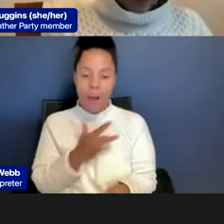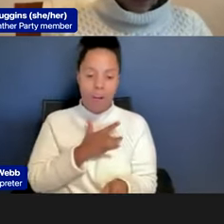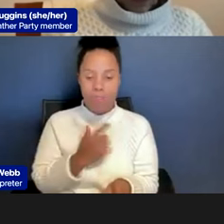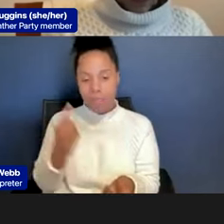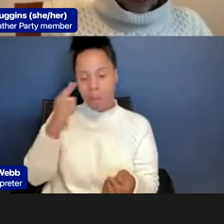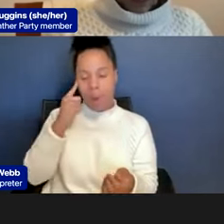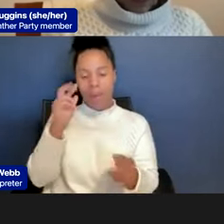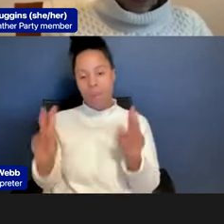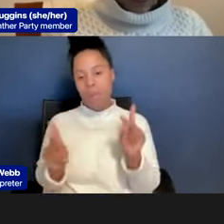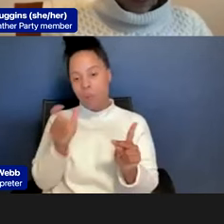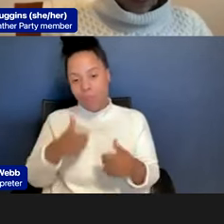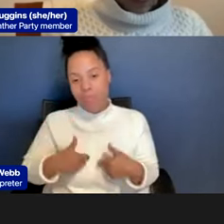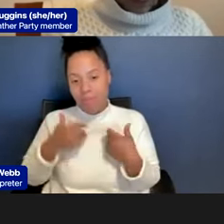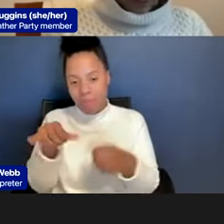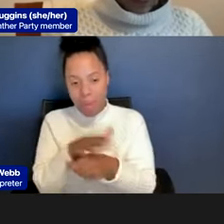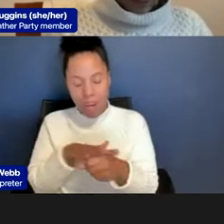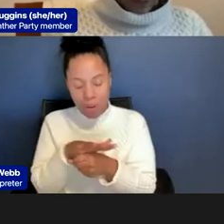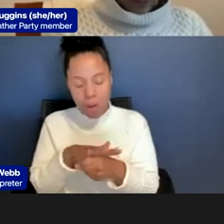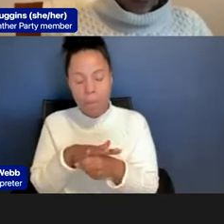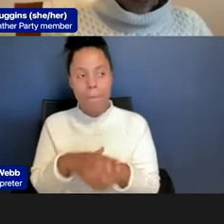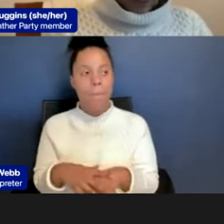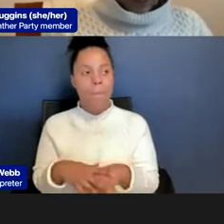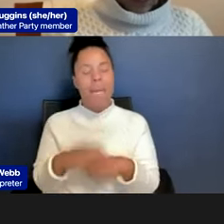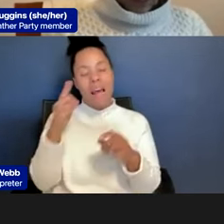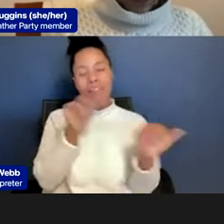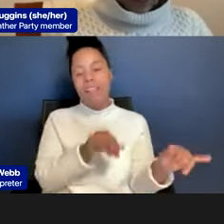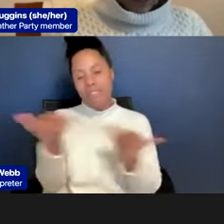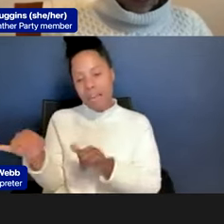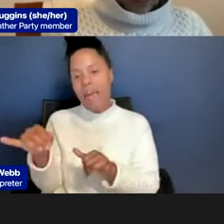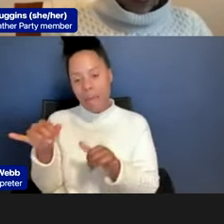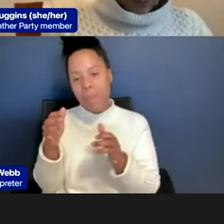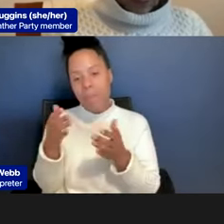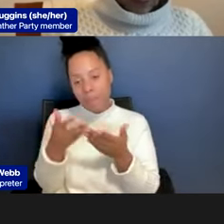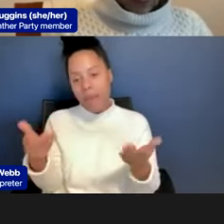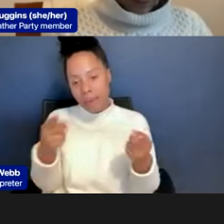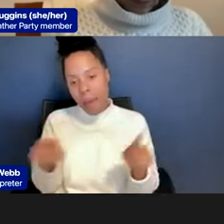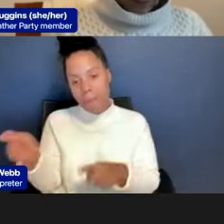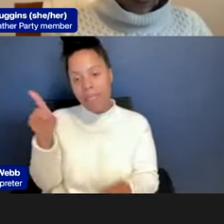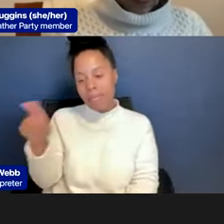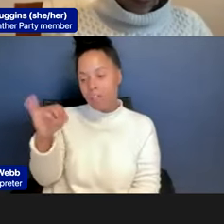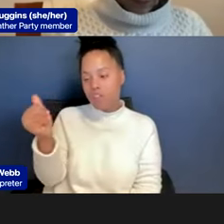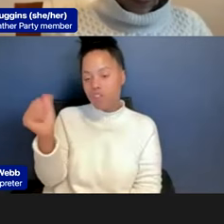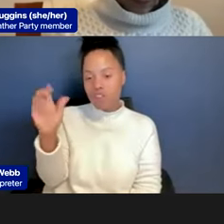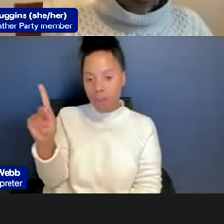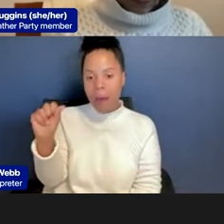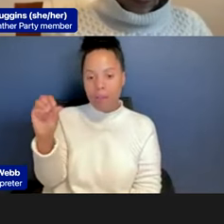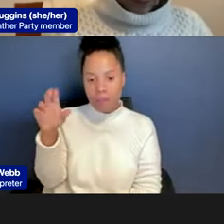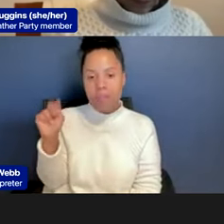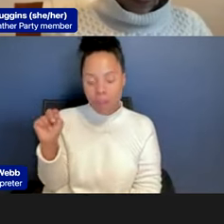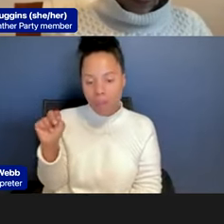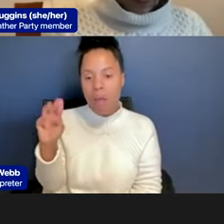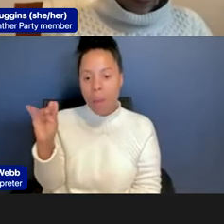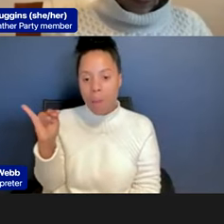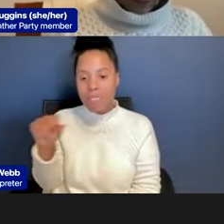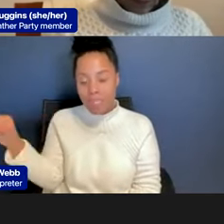And I think that same thing is true in Jackson, even though people who were very politicized were able